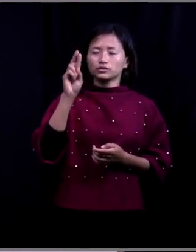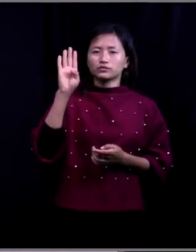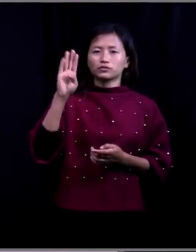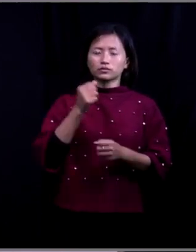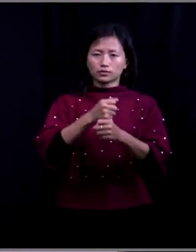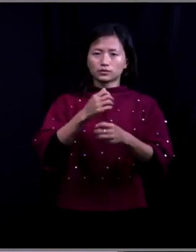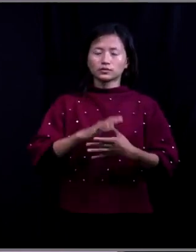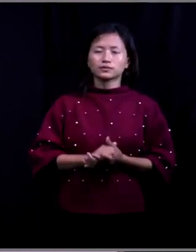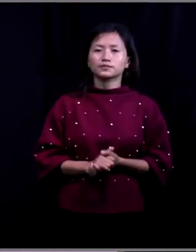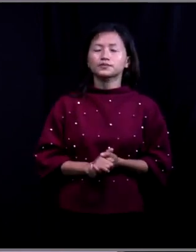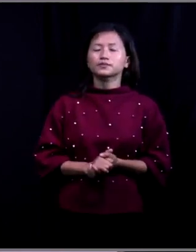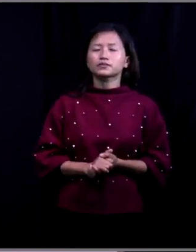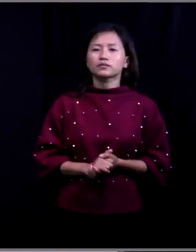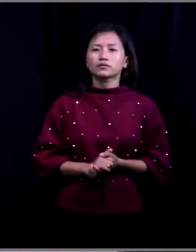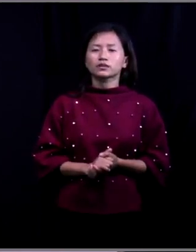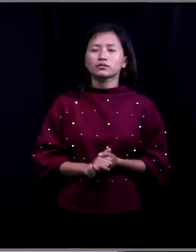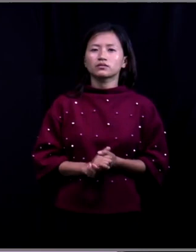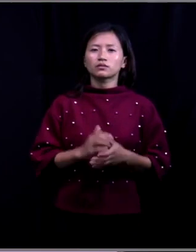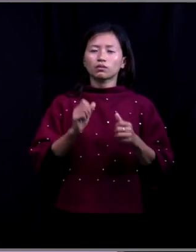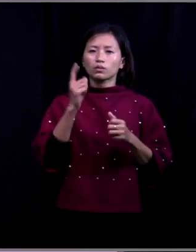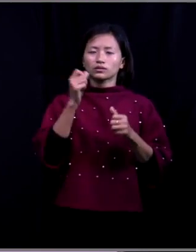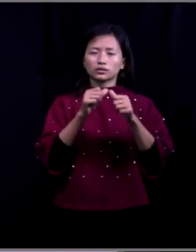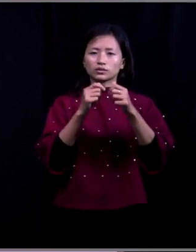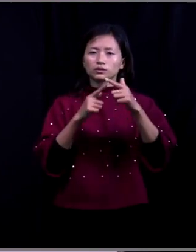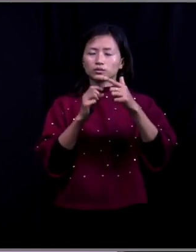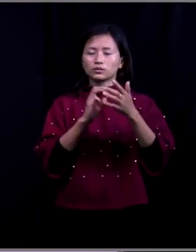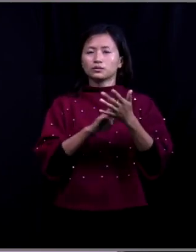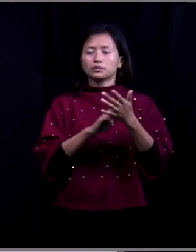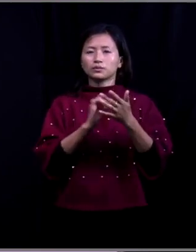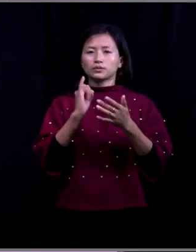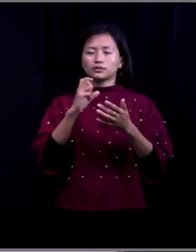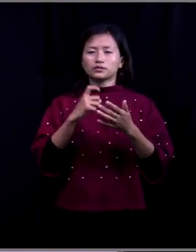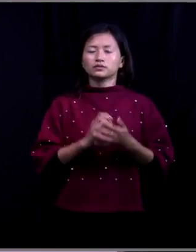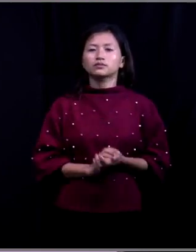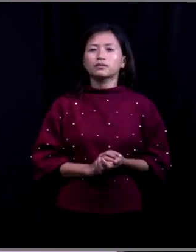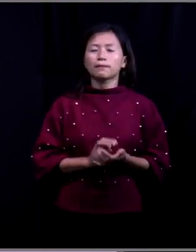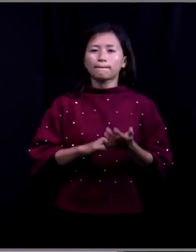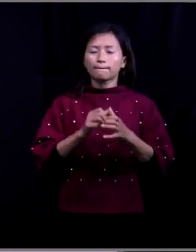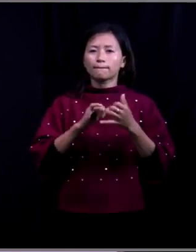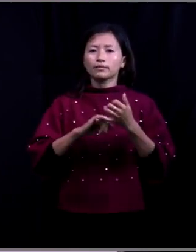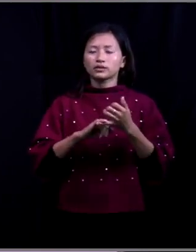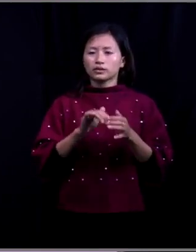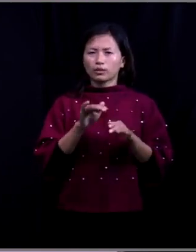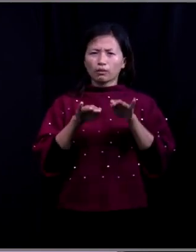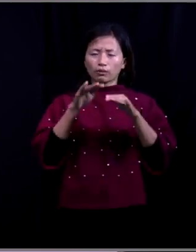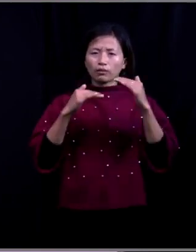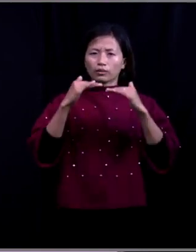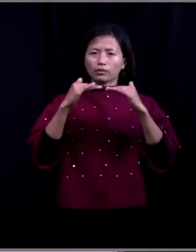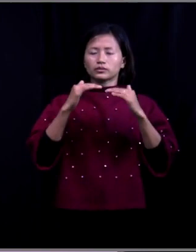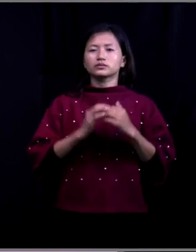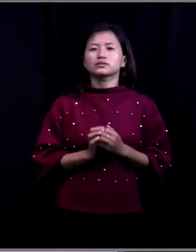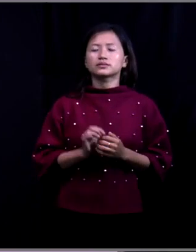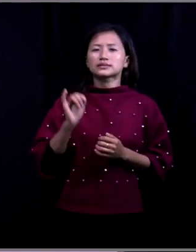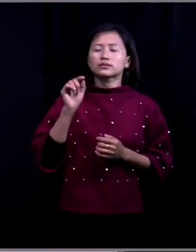grams. That means one atomic mass unit, which is equal to one unified mass, will be equal to